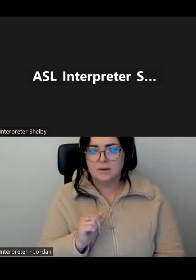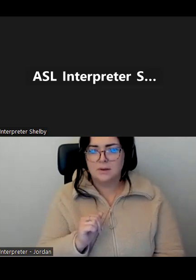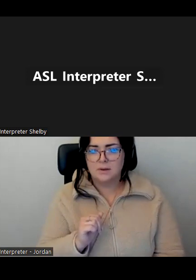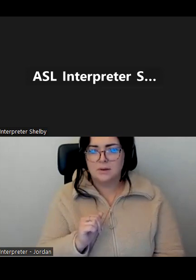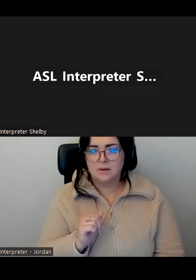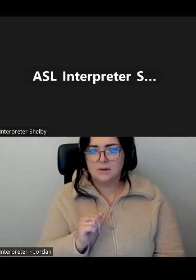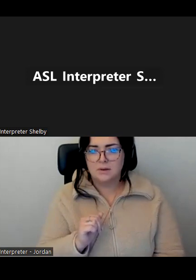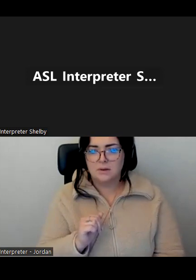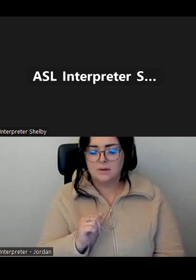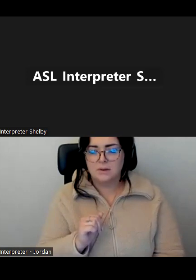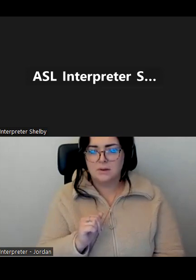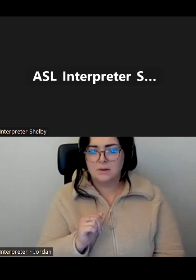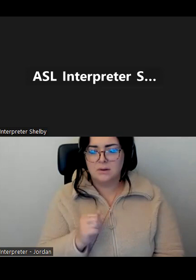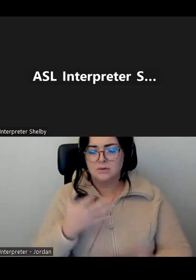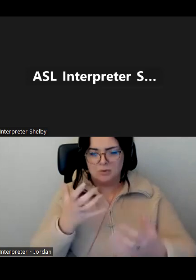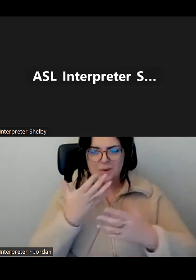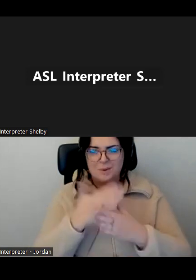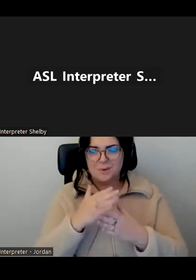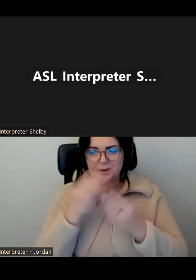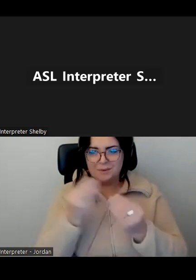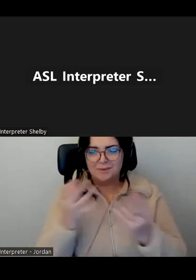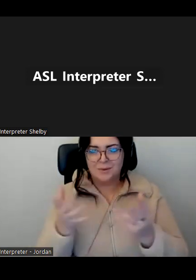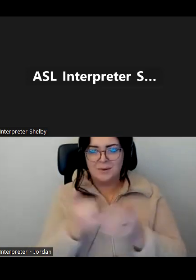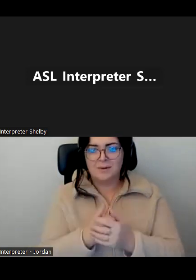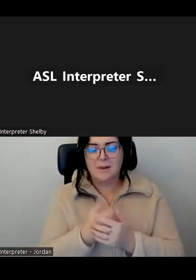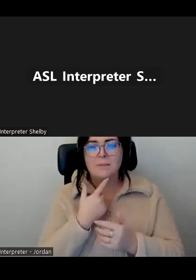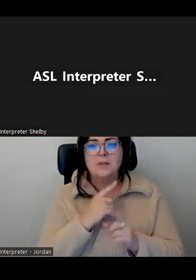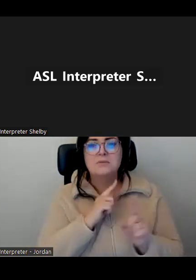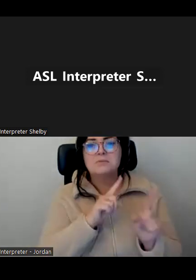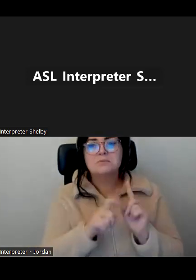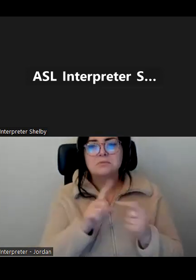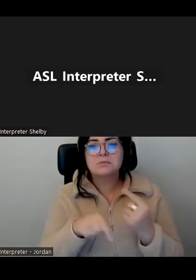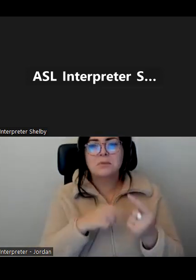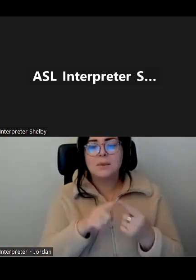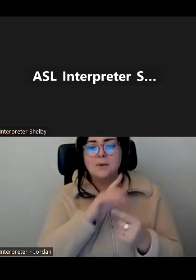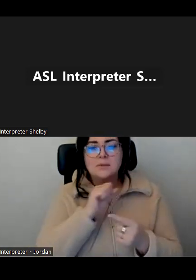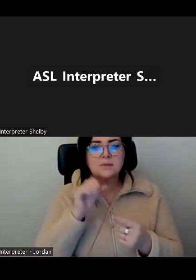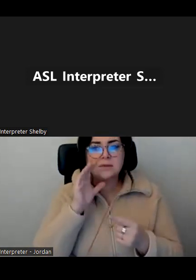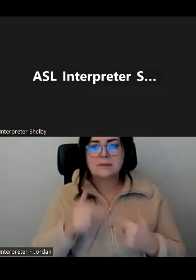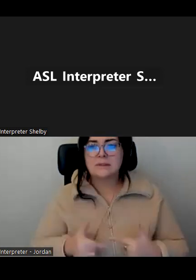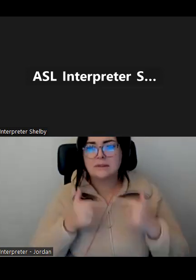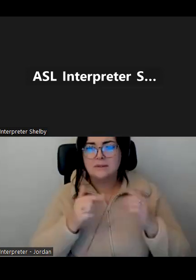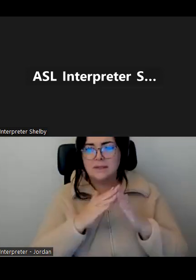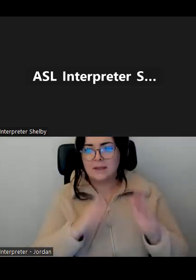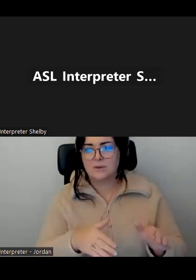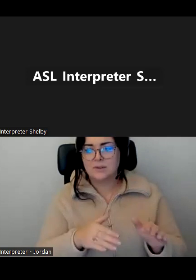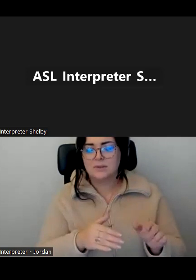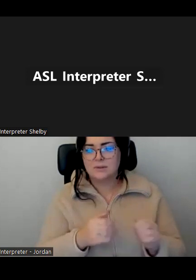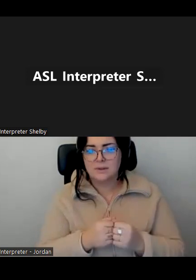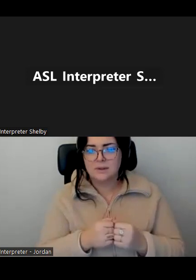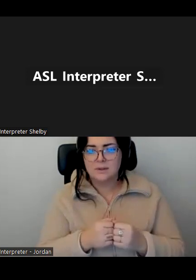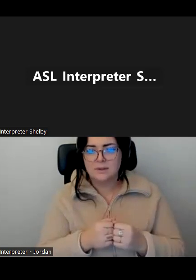some inquiries around seniors housing for seniors. And